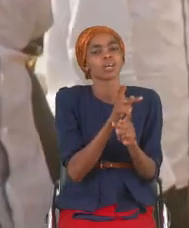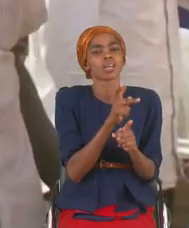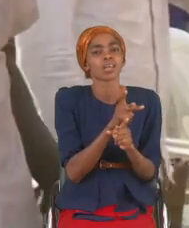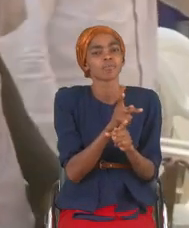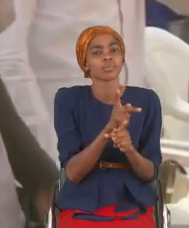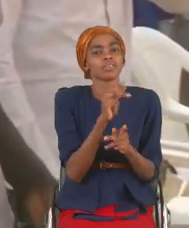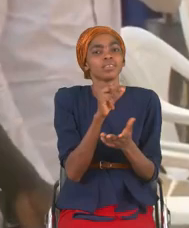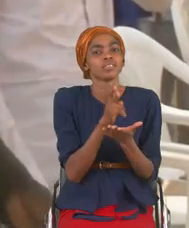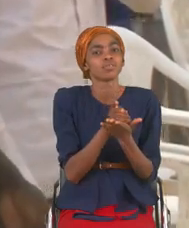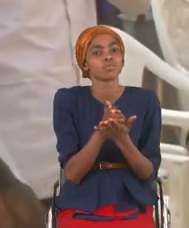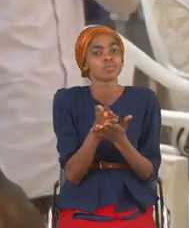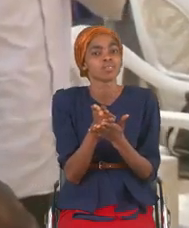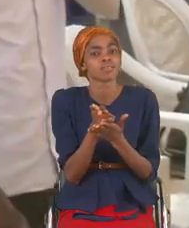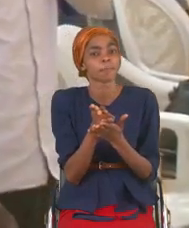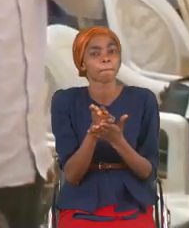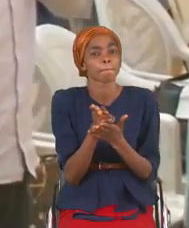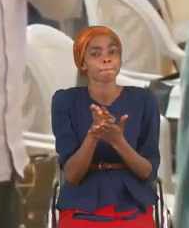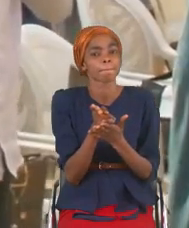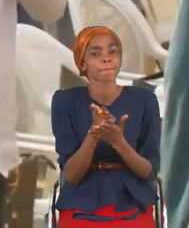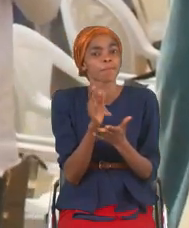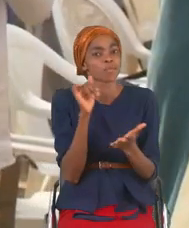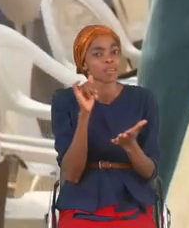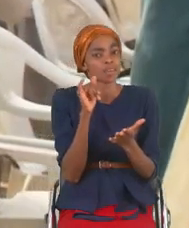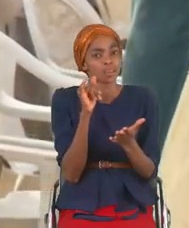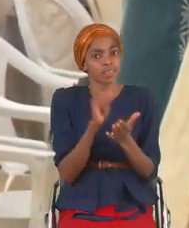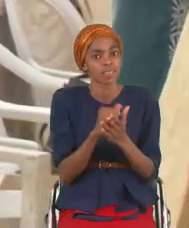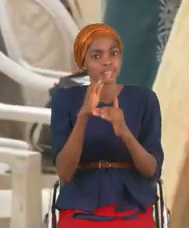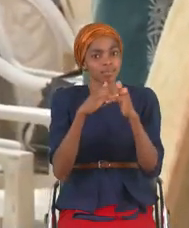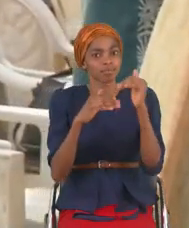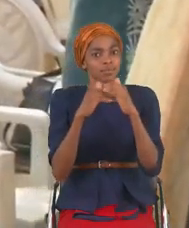the truth the bills face